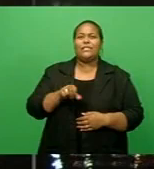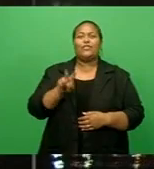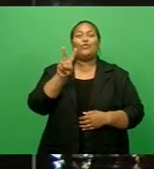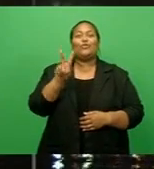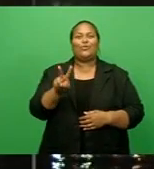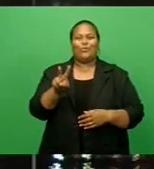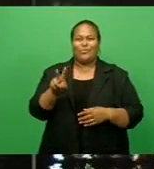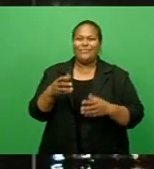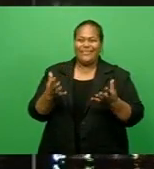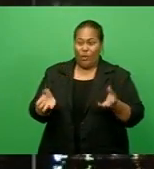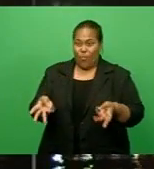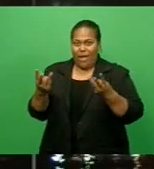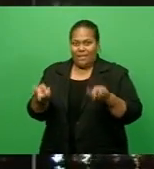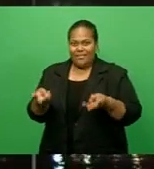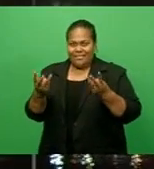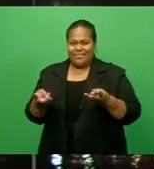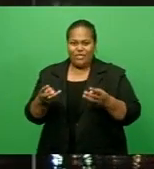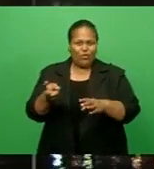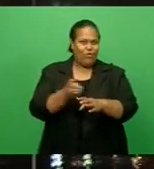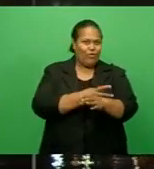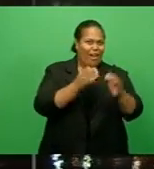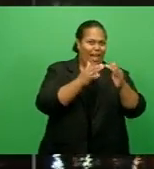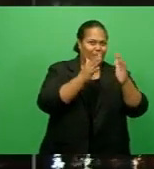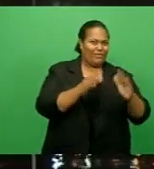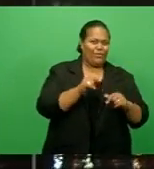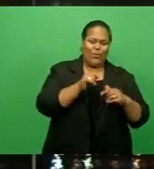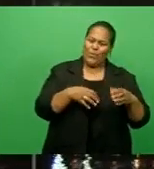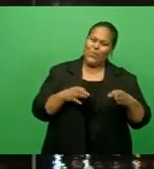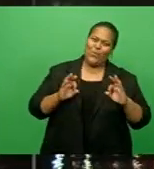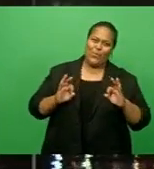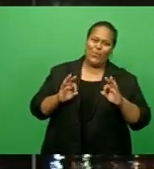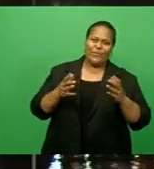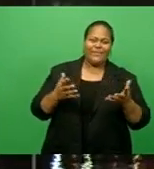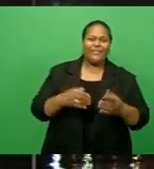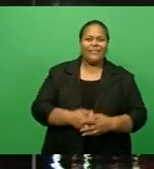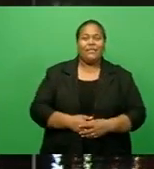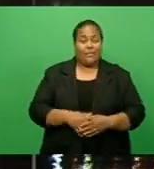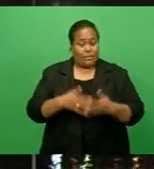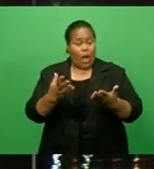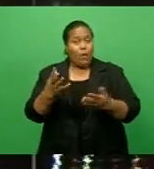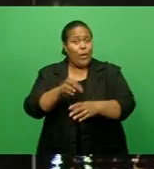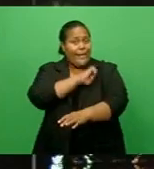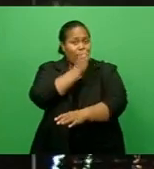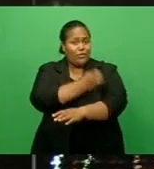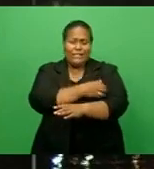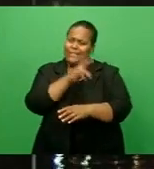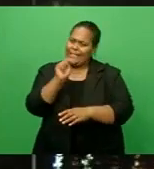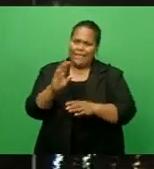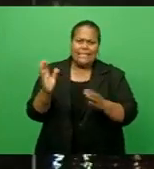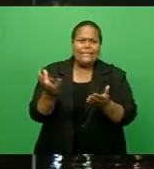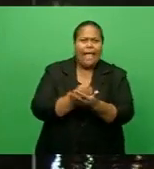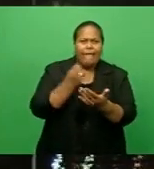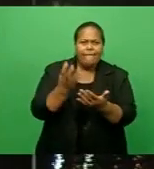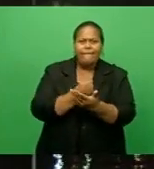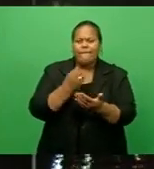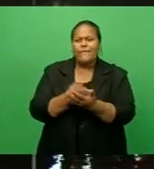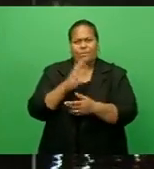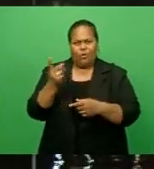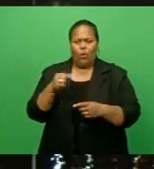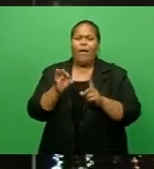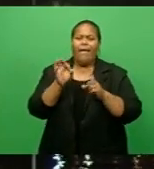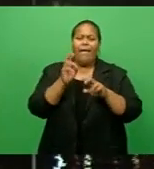greenhouse gas emissions. Besides working to achieve energy efficiency, the FPCL is also committed to improving